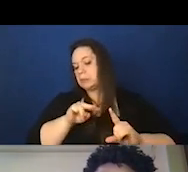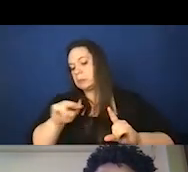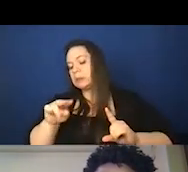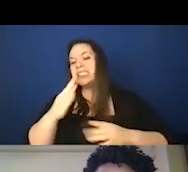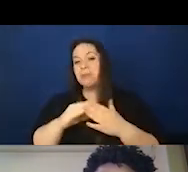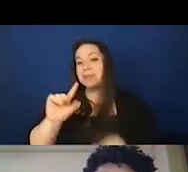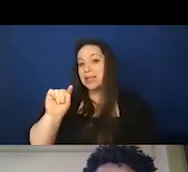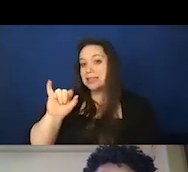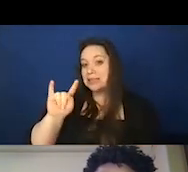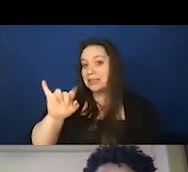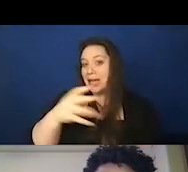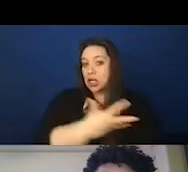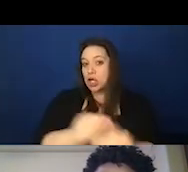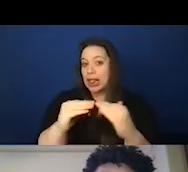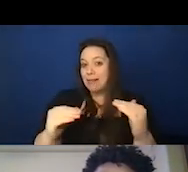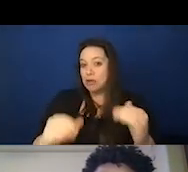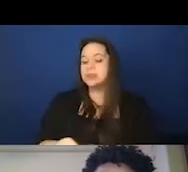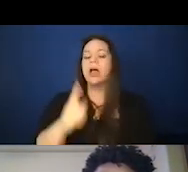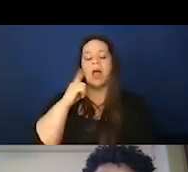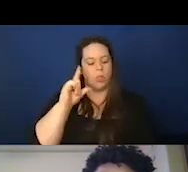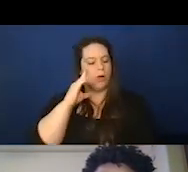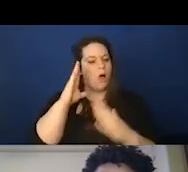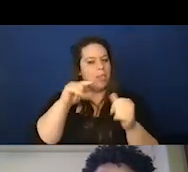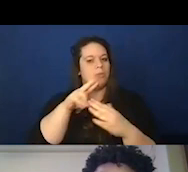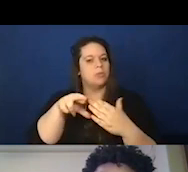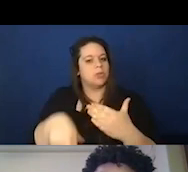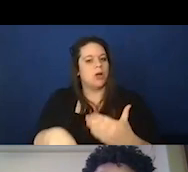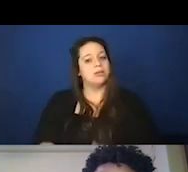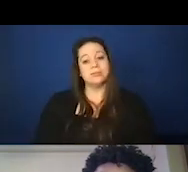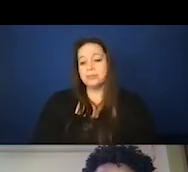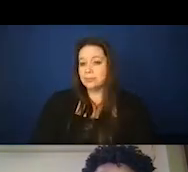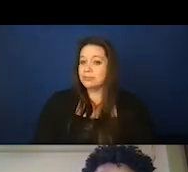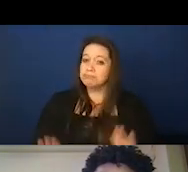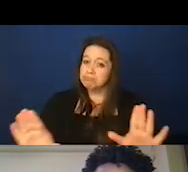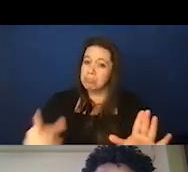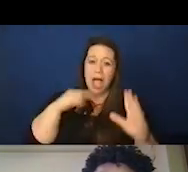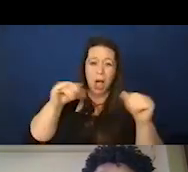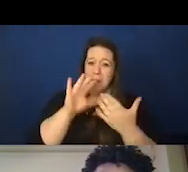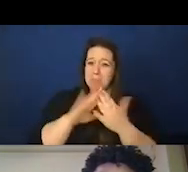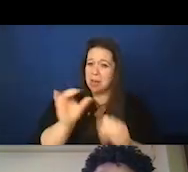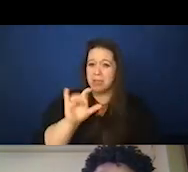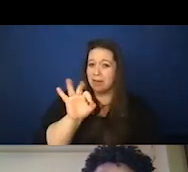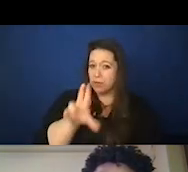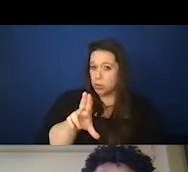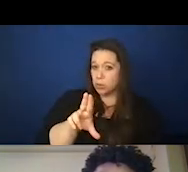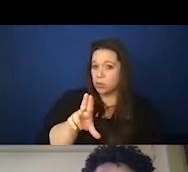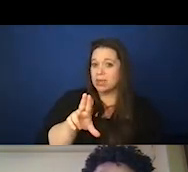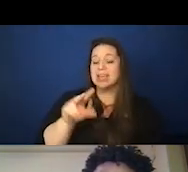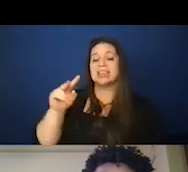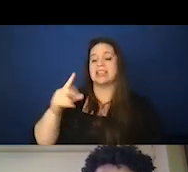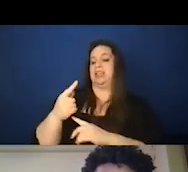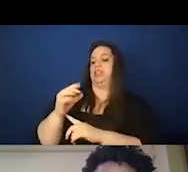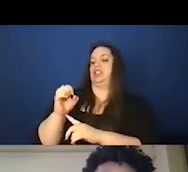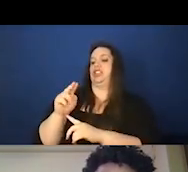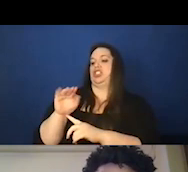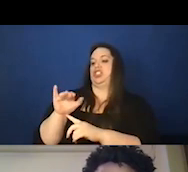now, that's what hopefully comes out of this. So I'm hoping it doesn't become like the flu, because the genome for this hasn't changed too much.